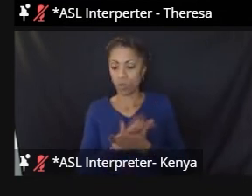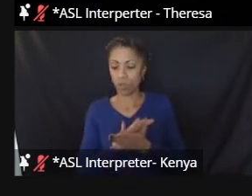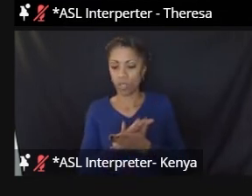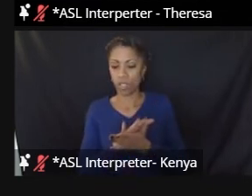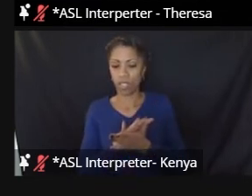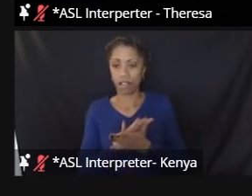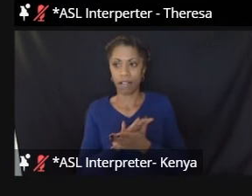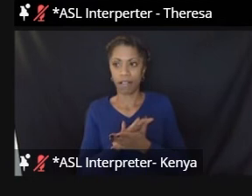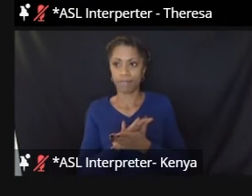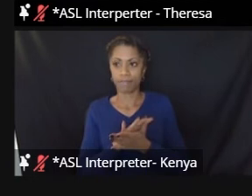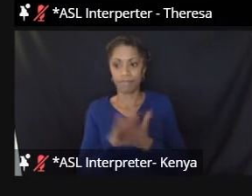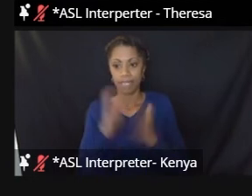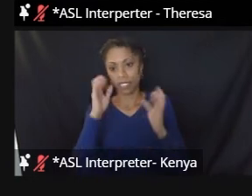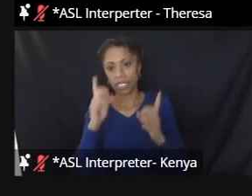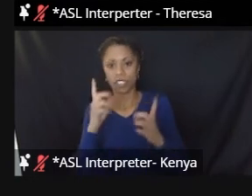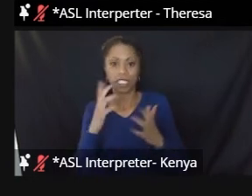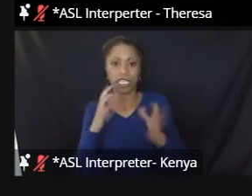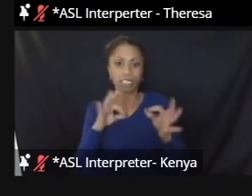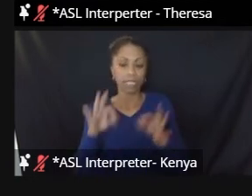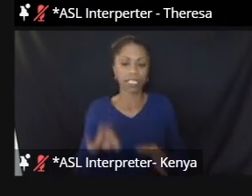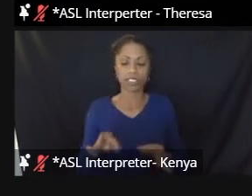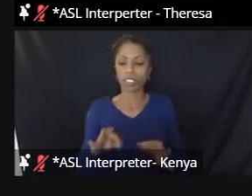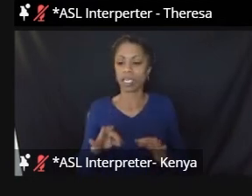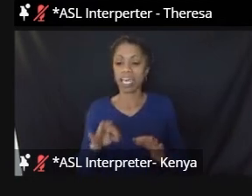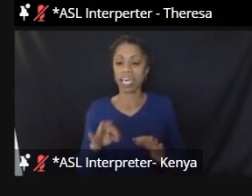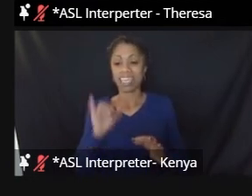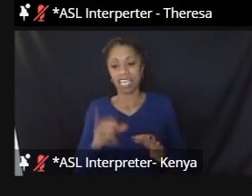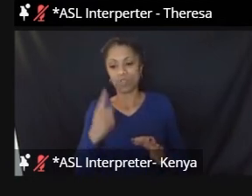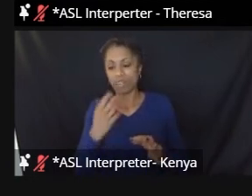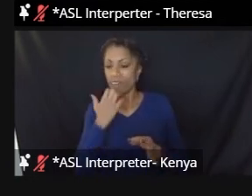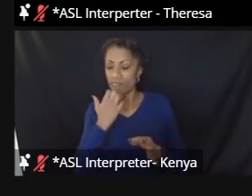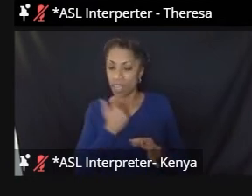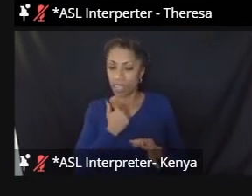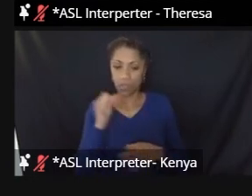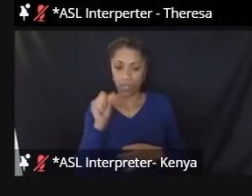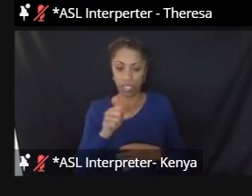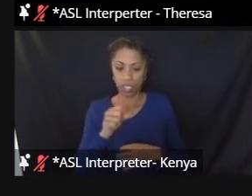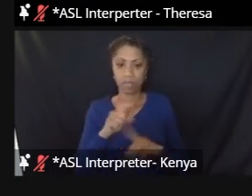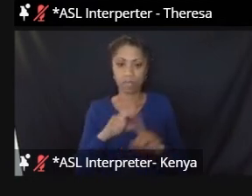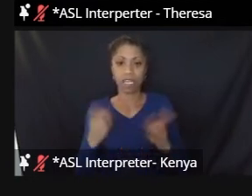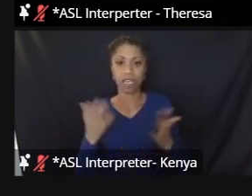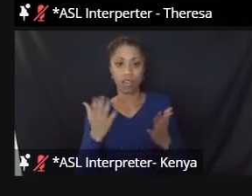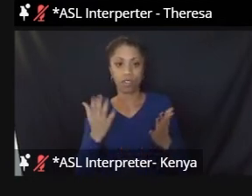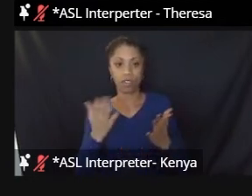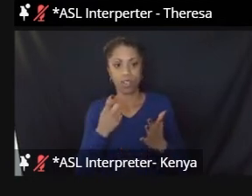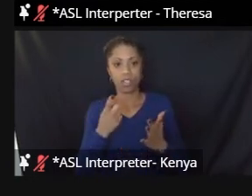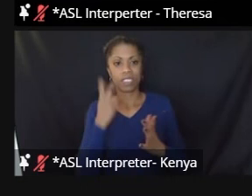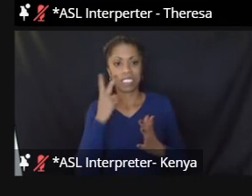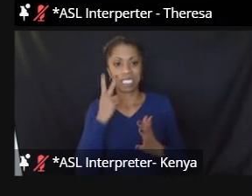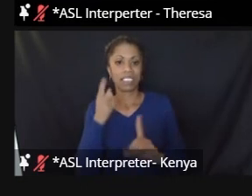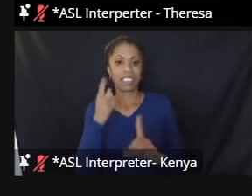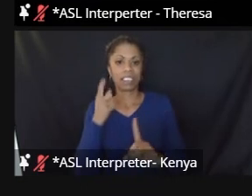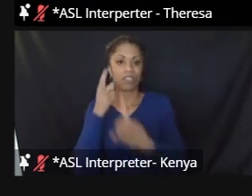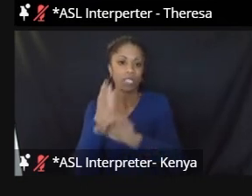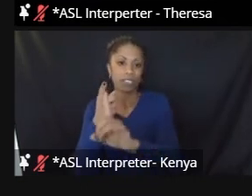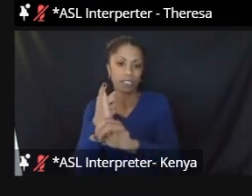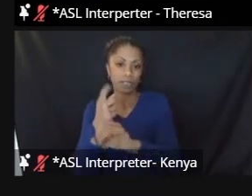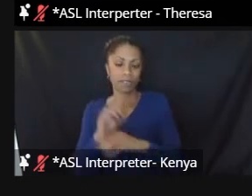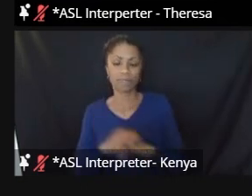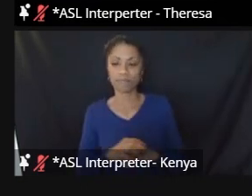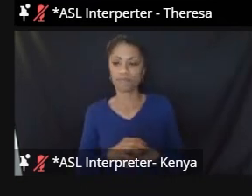core values, but also here an objective. So how